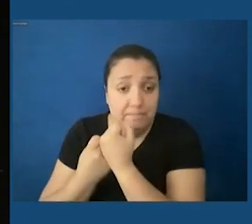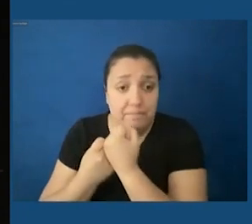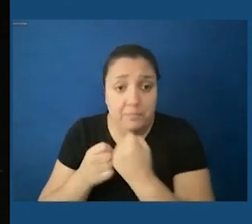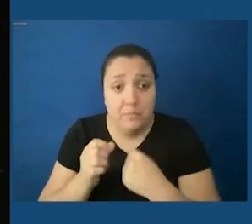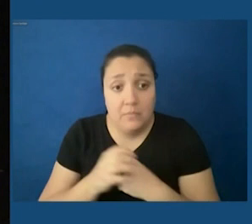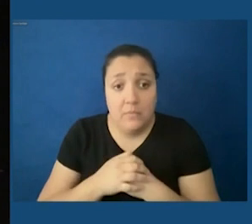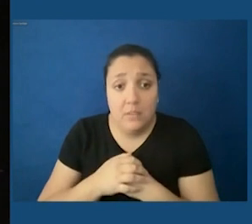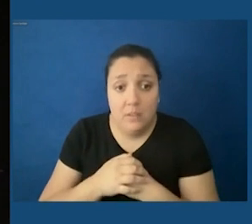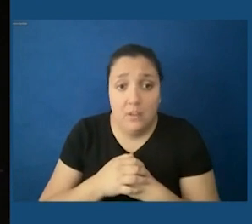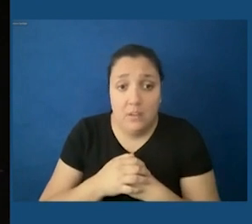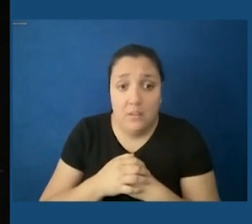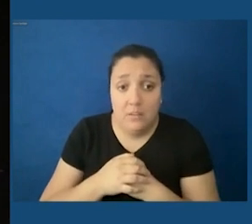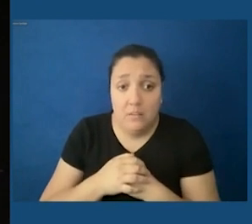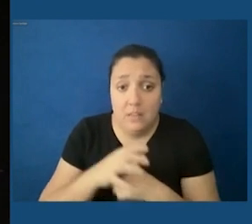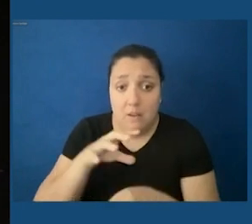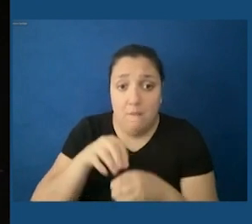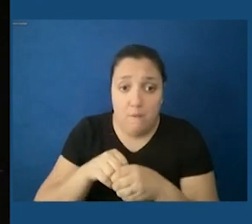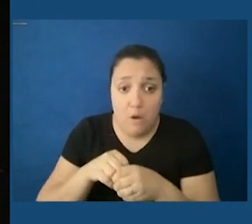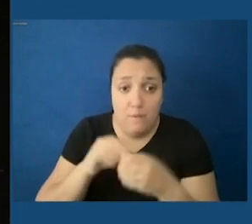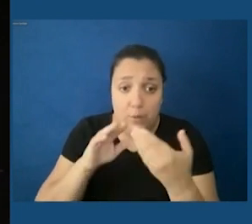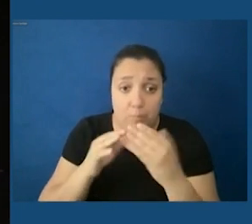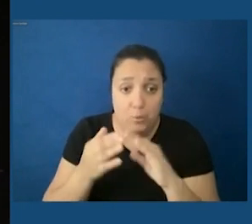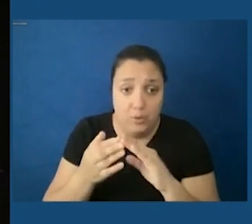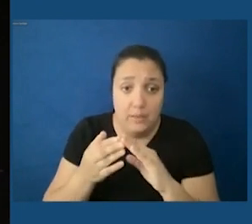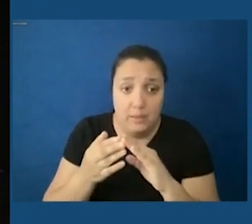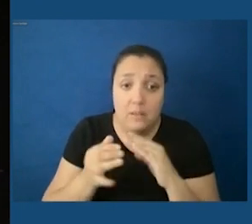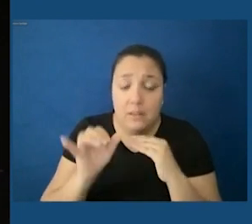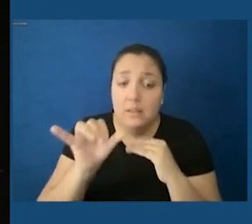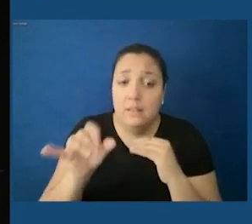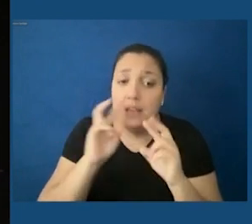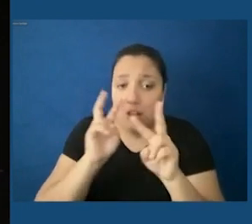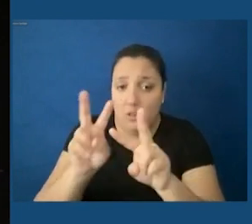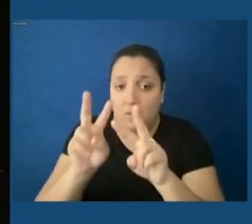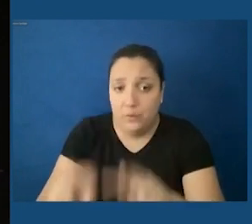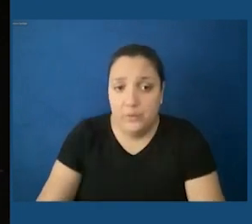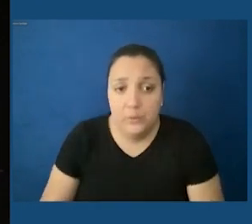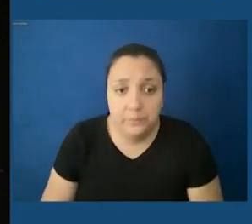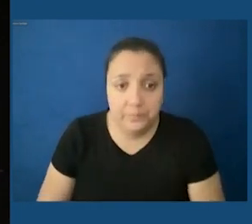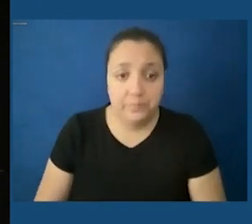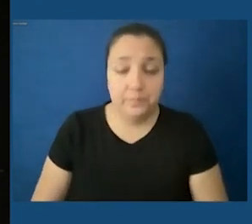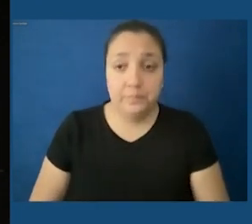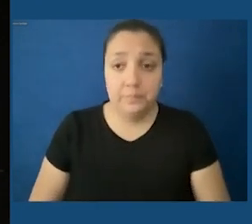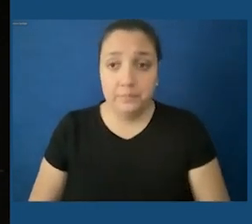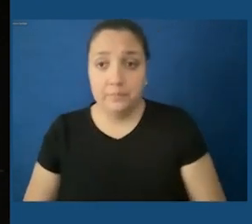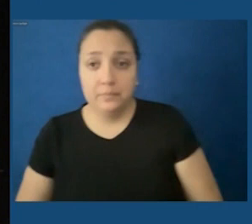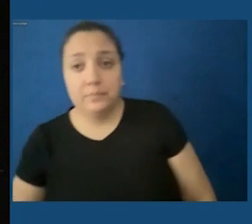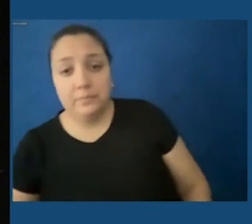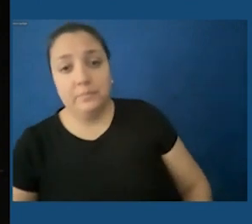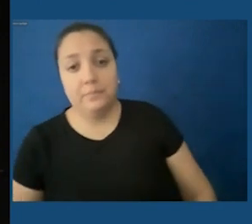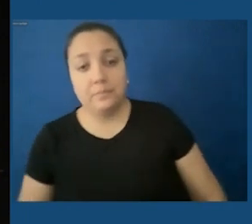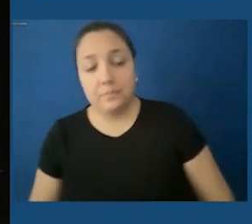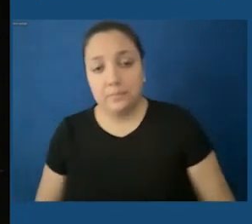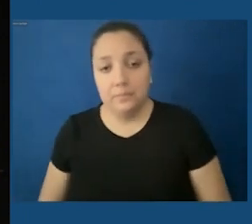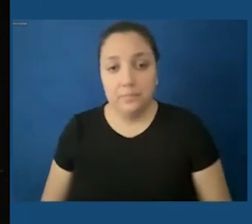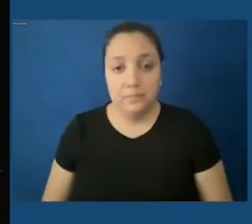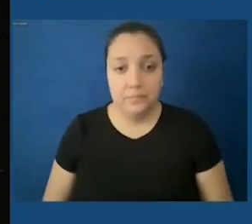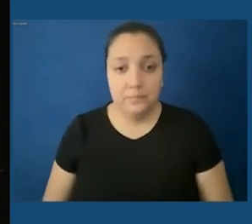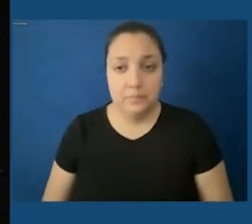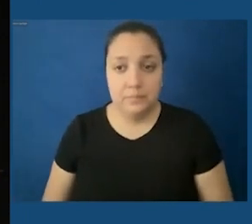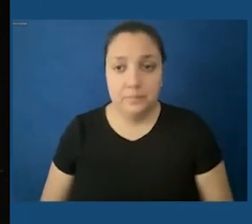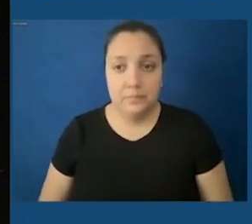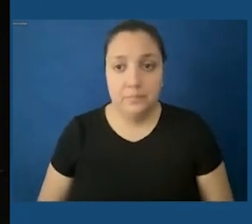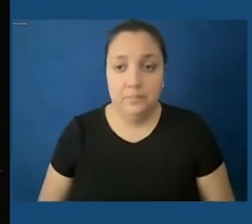meaningful presence in the community is what I'm looking forward to. Thank you. Thank you. And for us, I